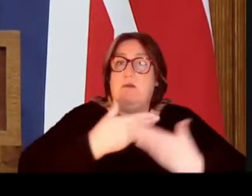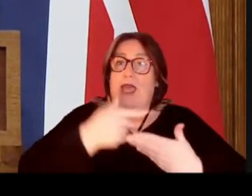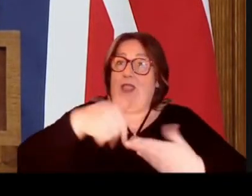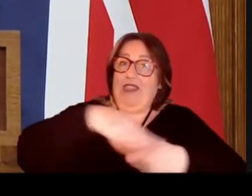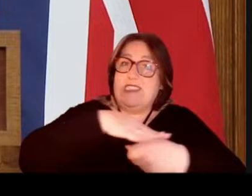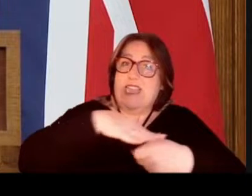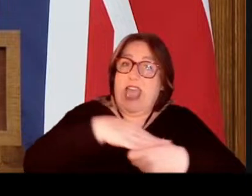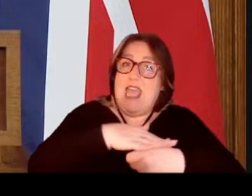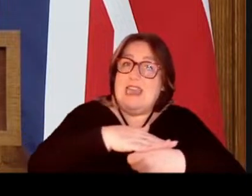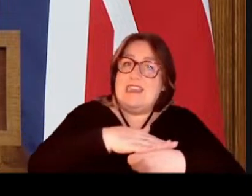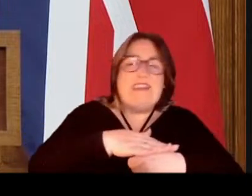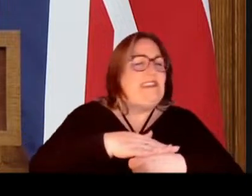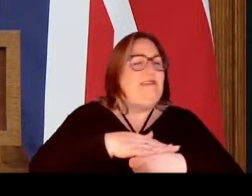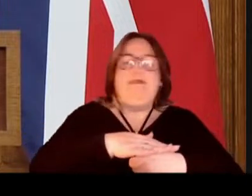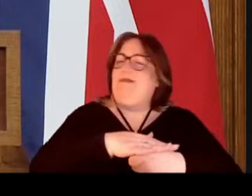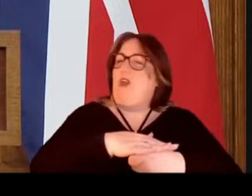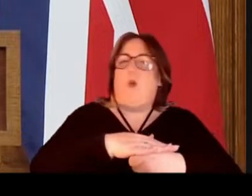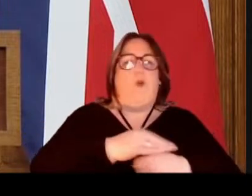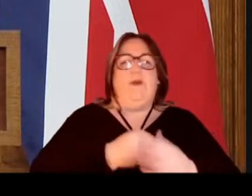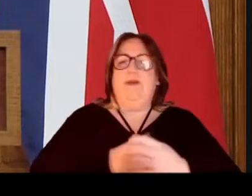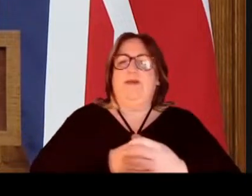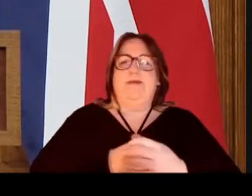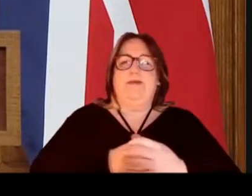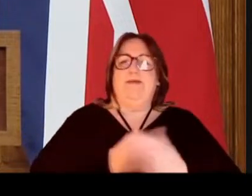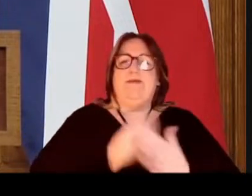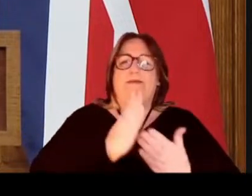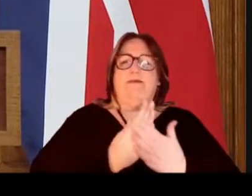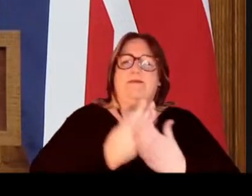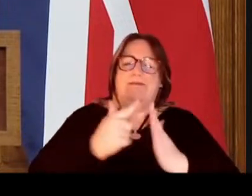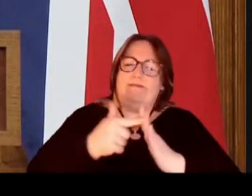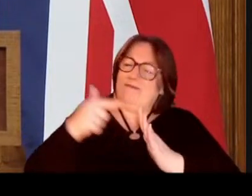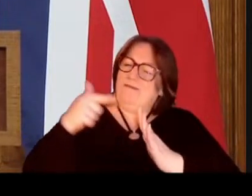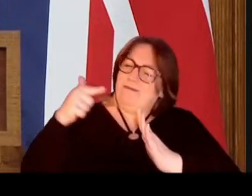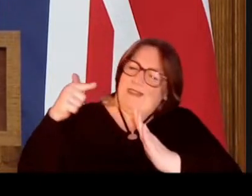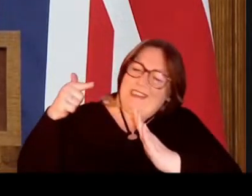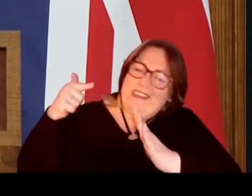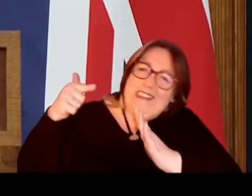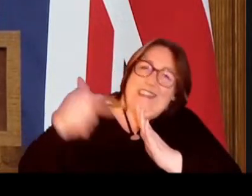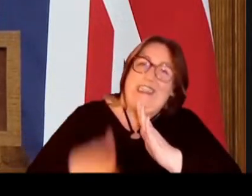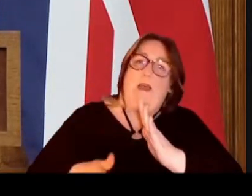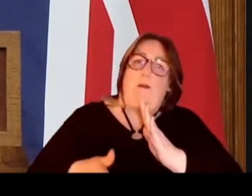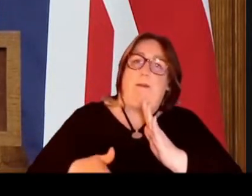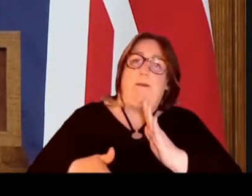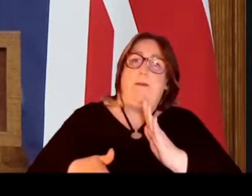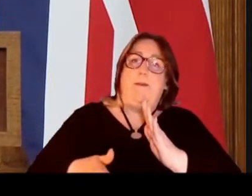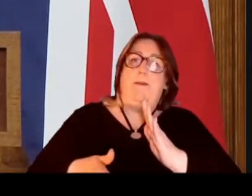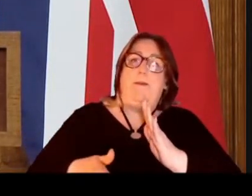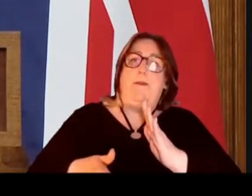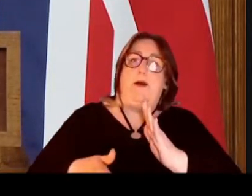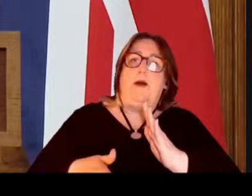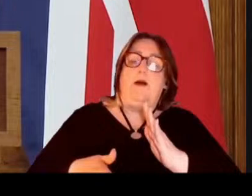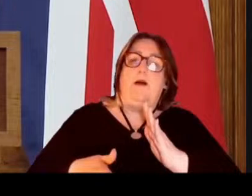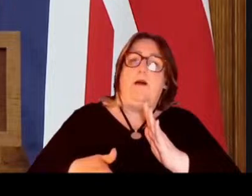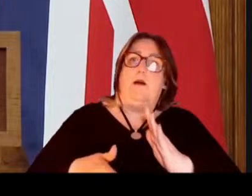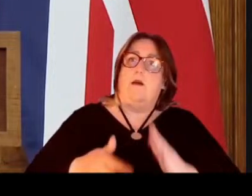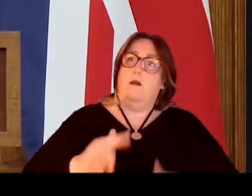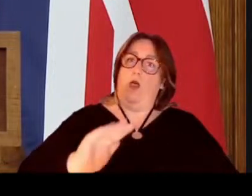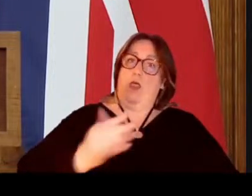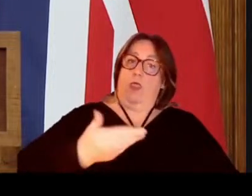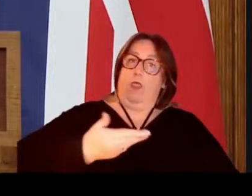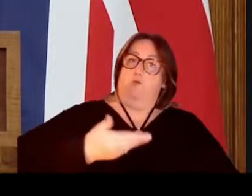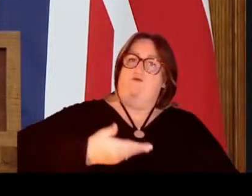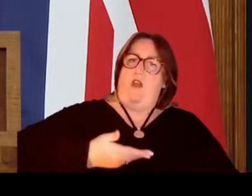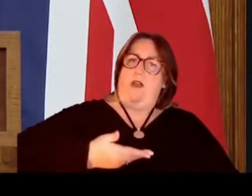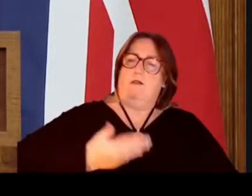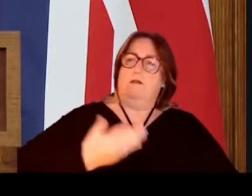No. This goes deeper. A growing sense that the rights and responsibilities that we owe to one